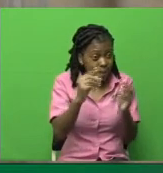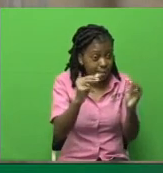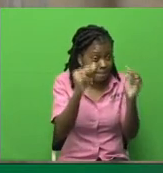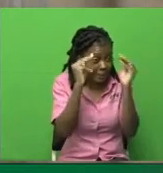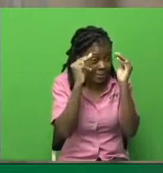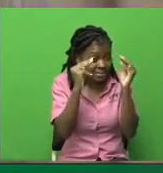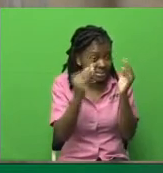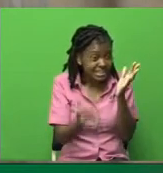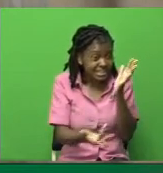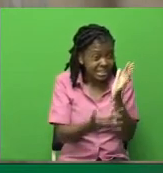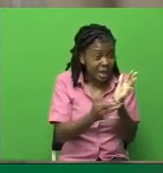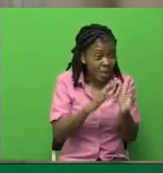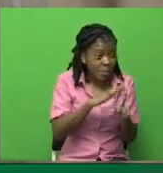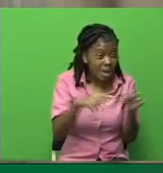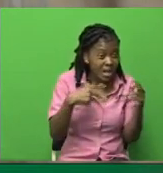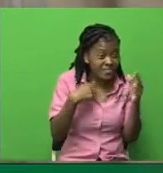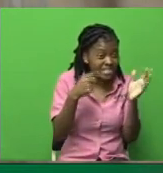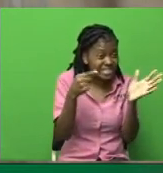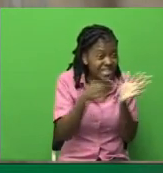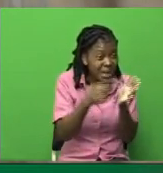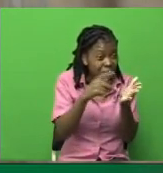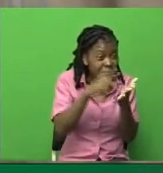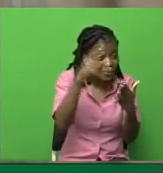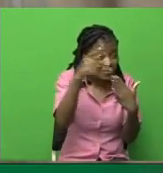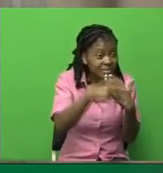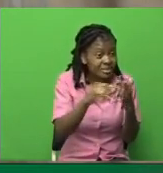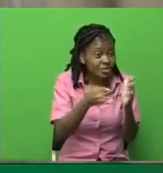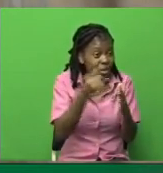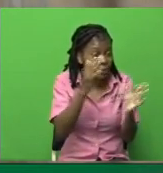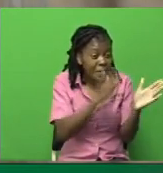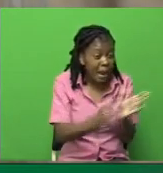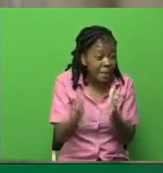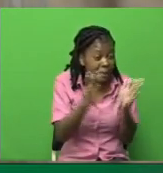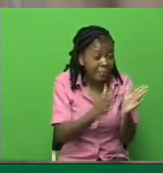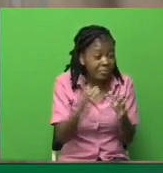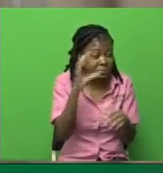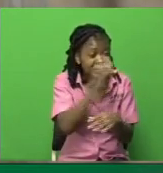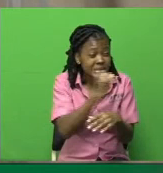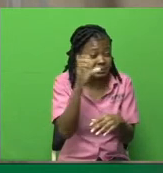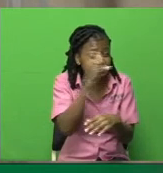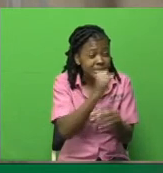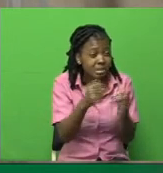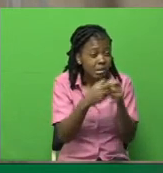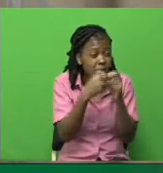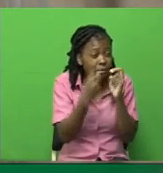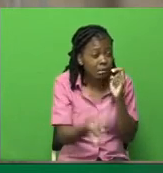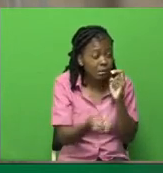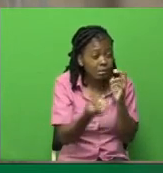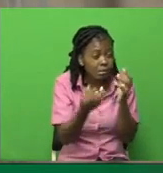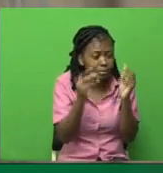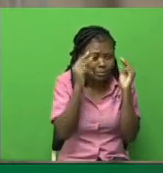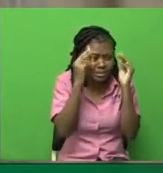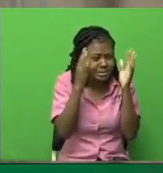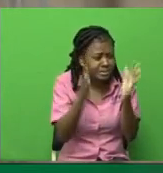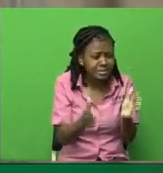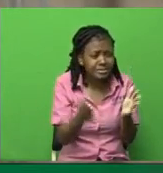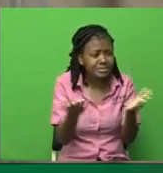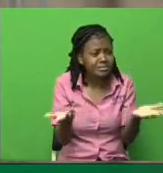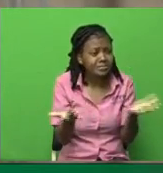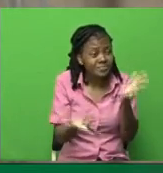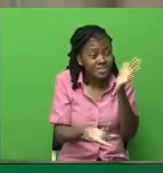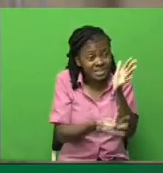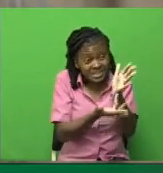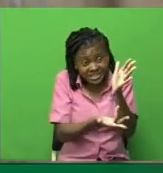these projects under the ministry a mouth open story jumper the minister of digital